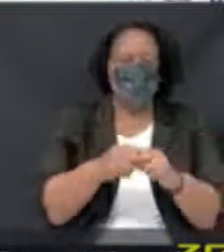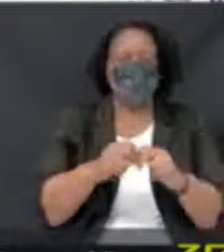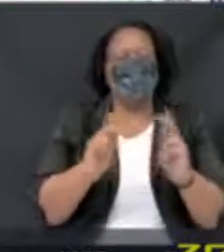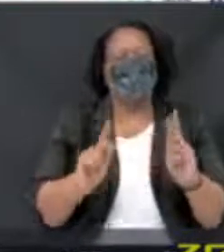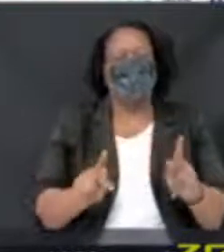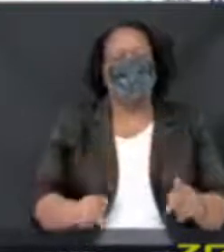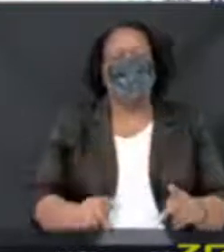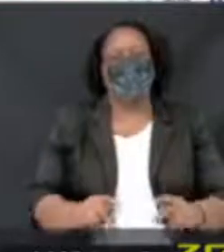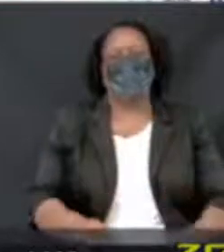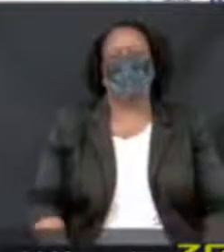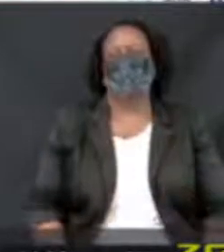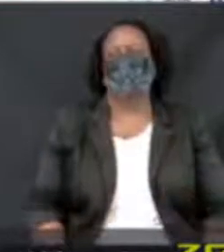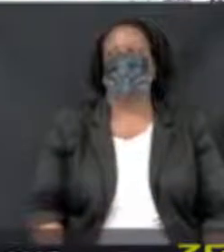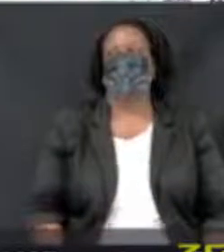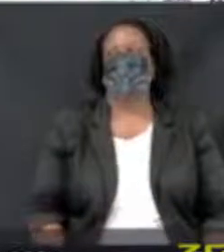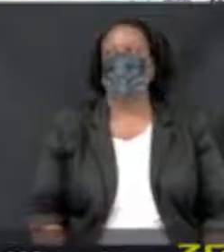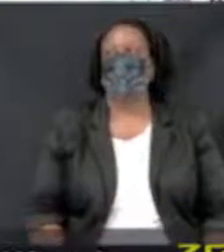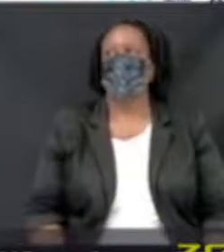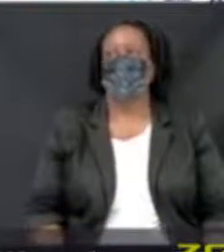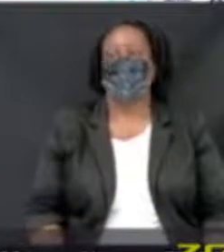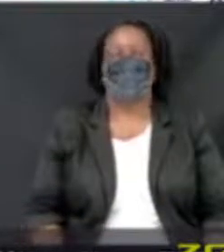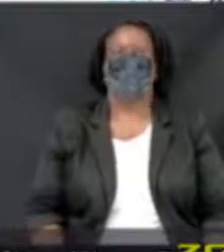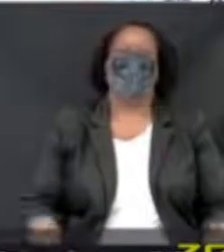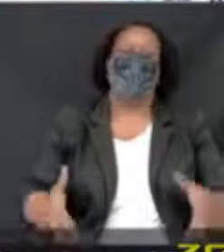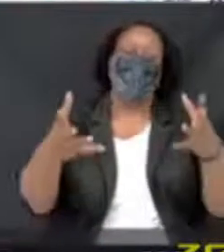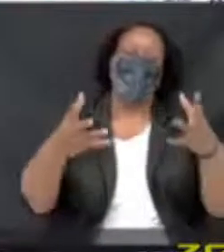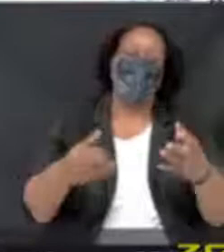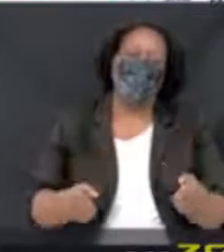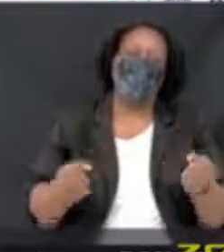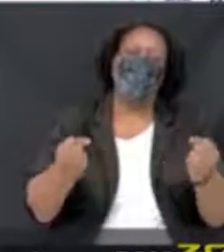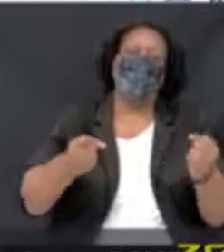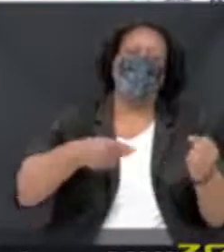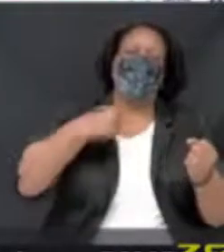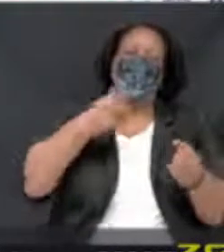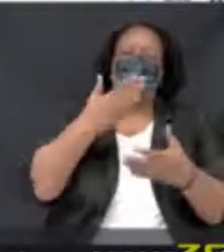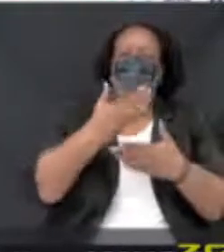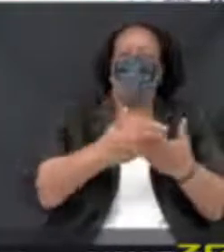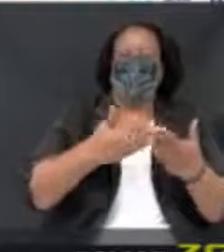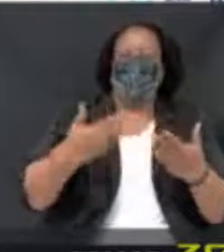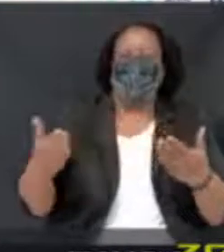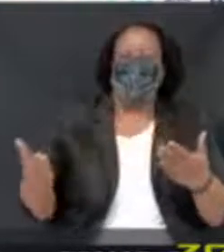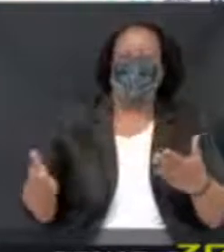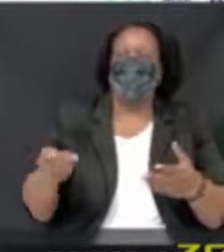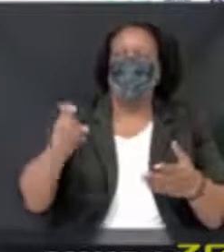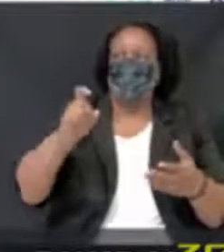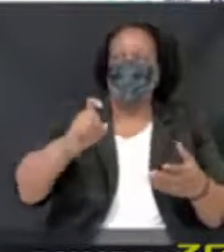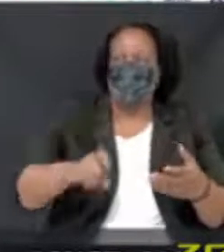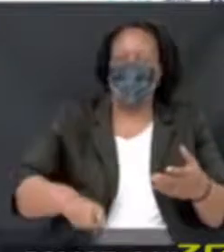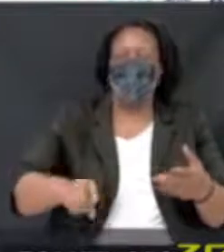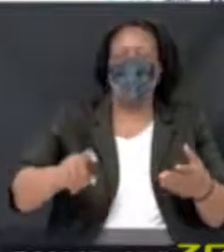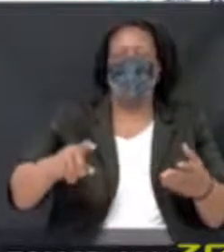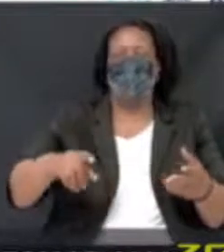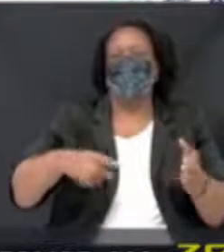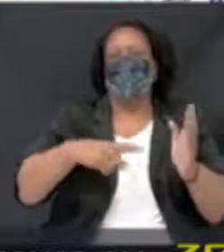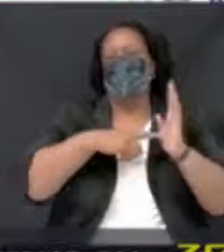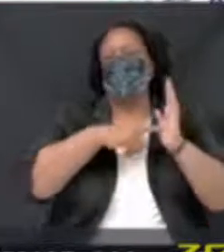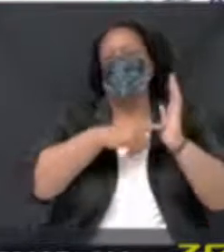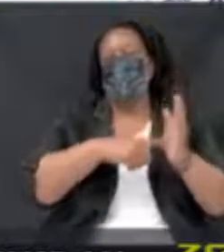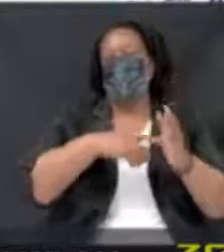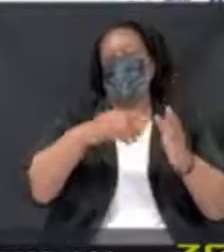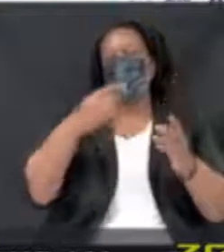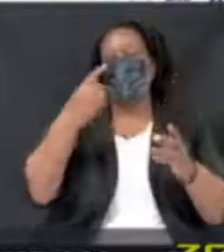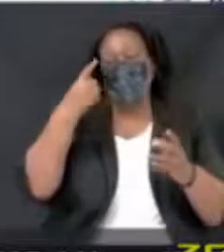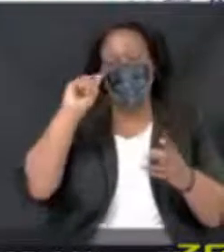number of recommendations, bring to your attention a number of recommendations that we have placed before the Cabinet